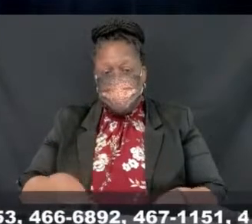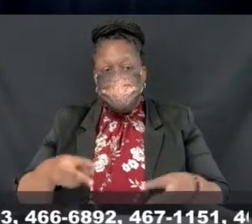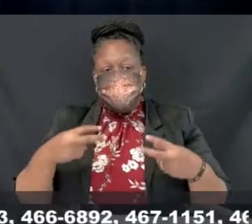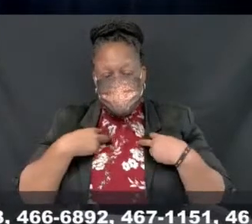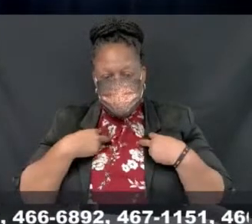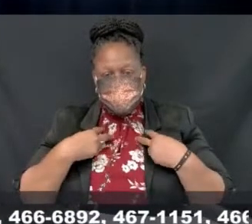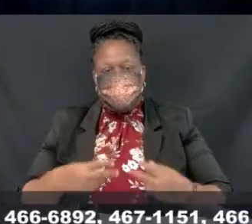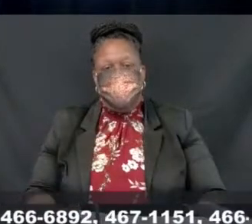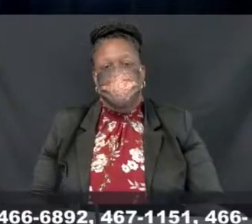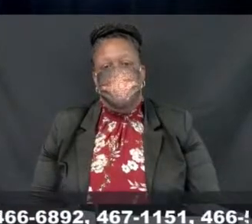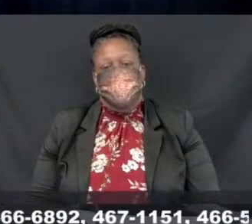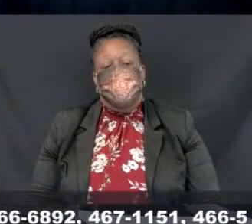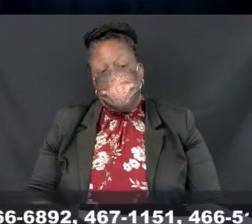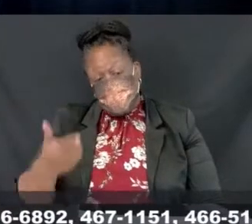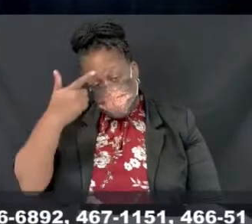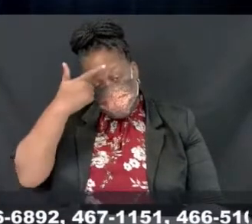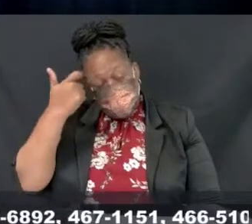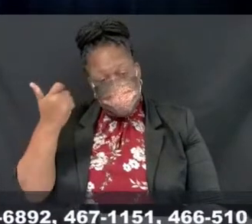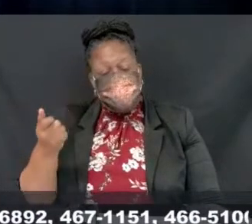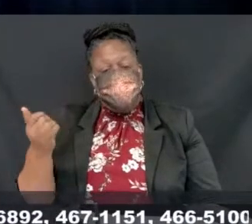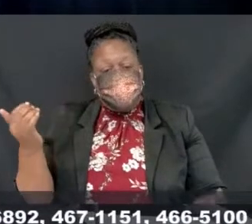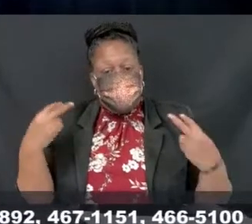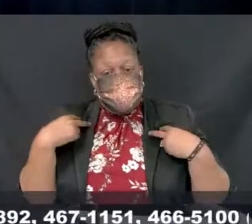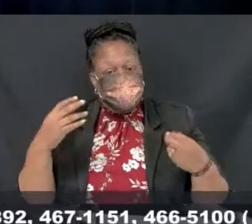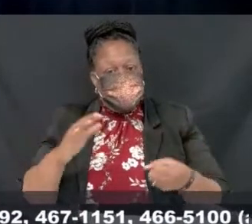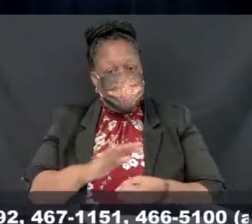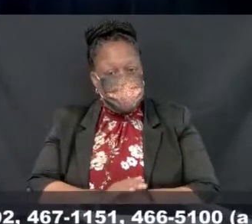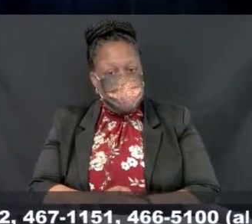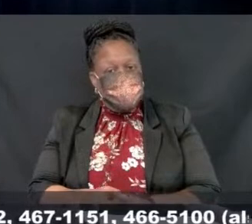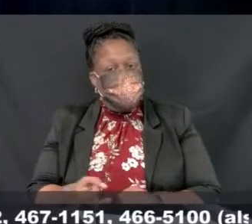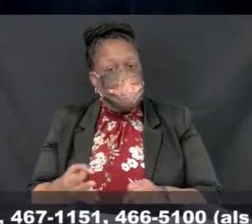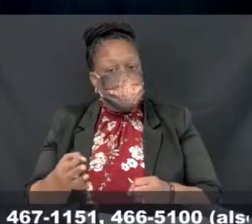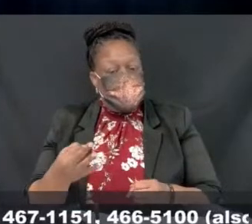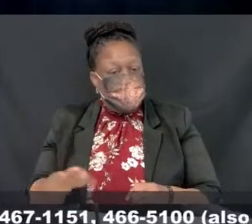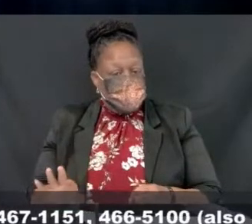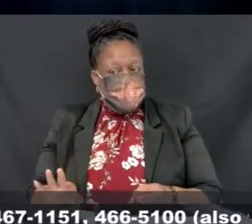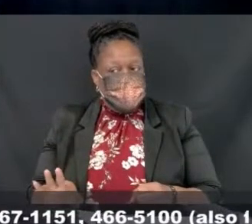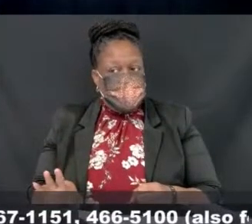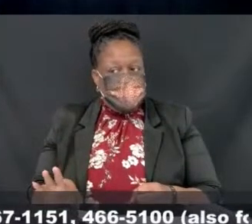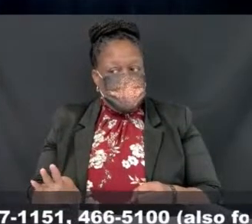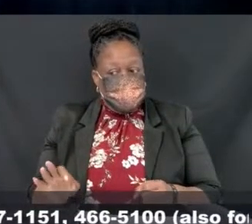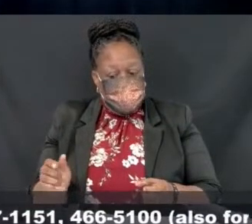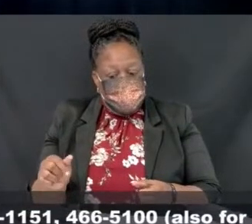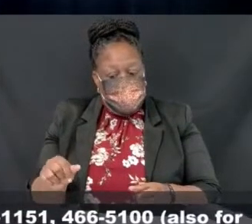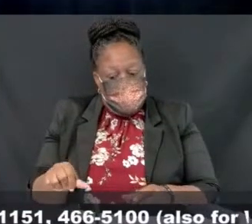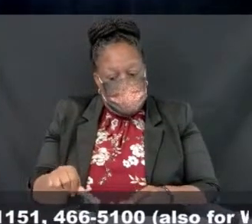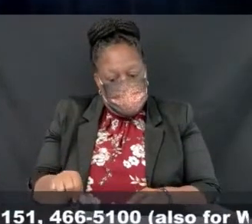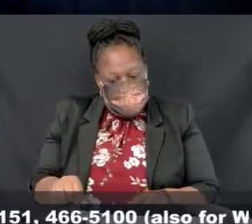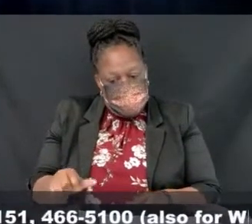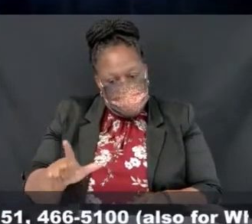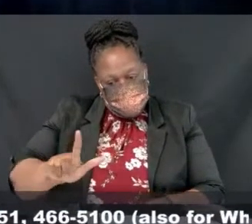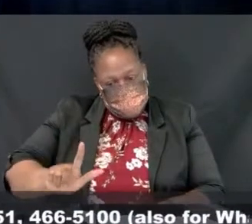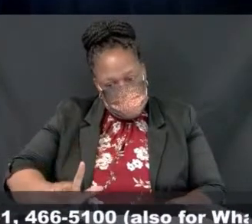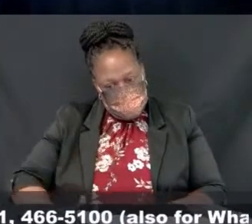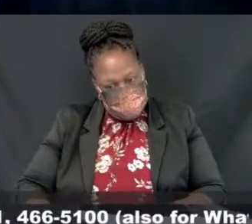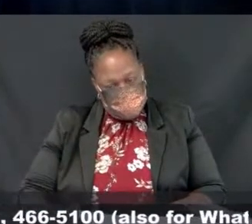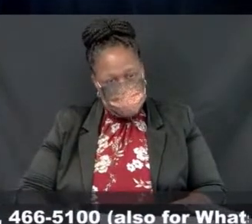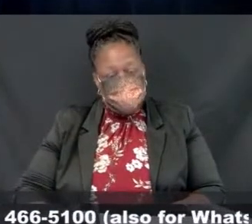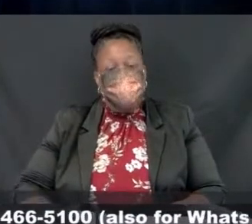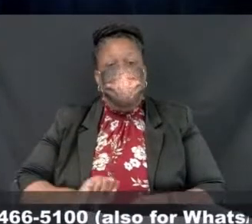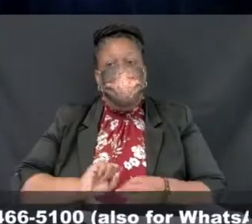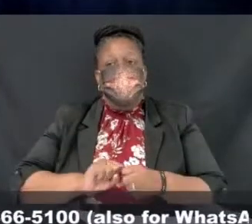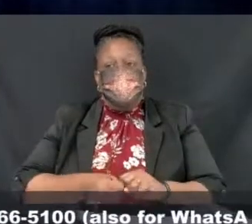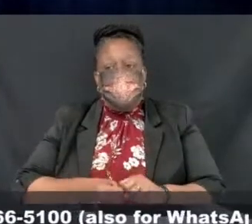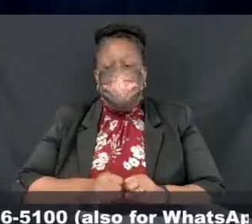Given our current COVID-19 status, we consider the risk to be low. Therefore, our focus is on your